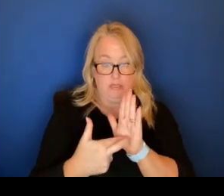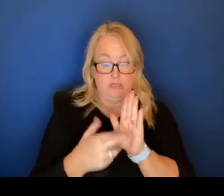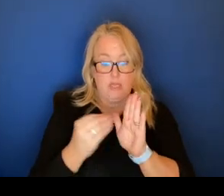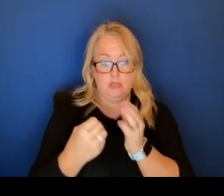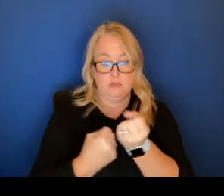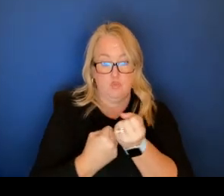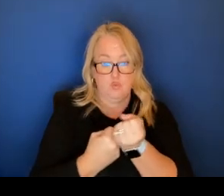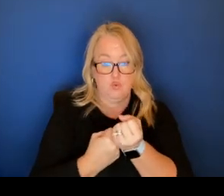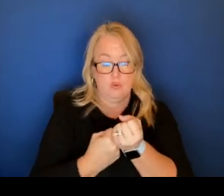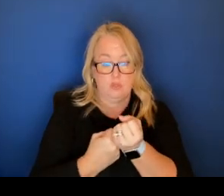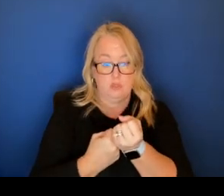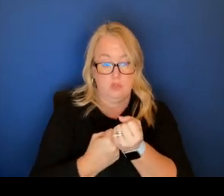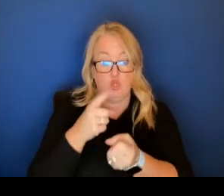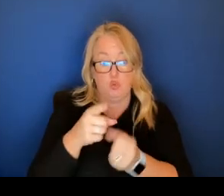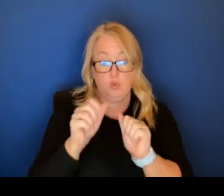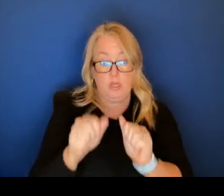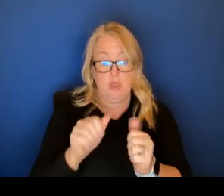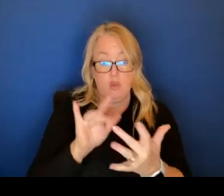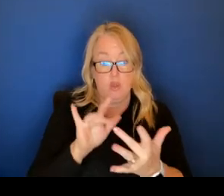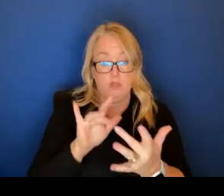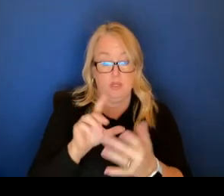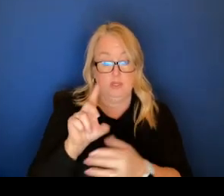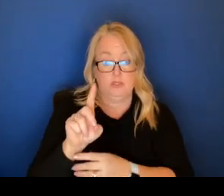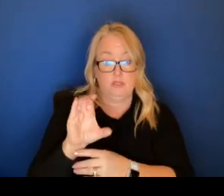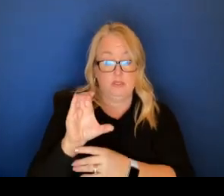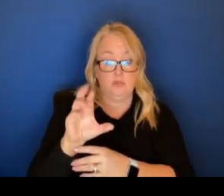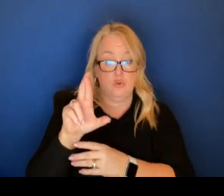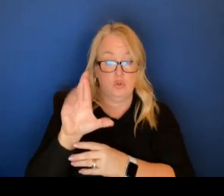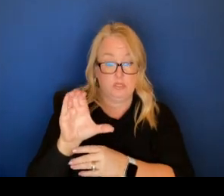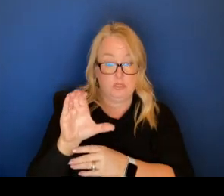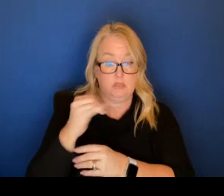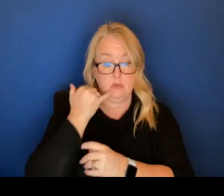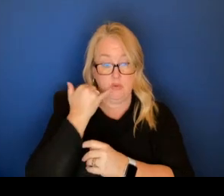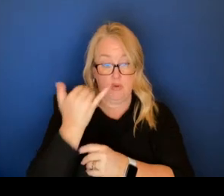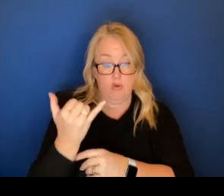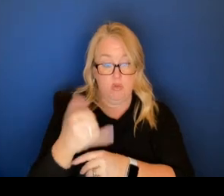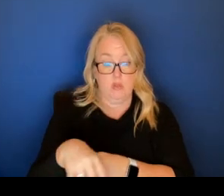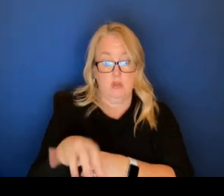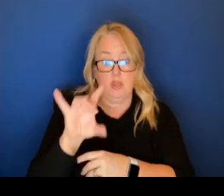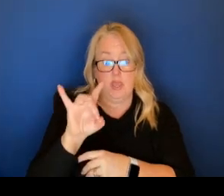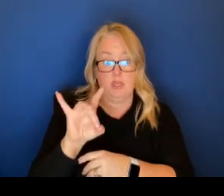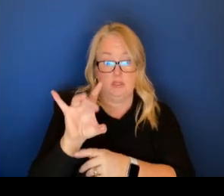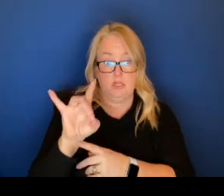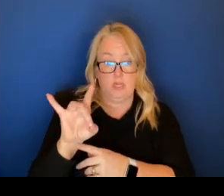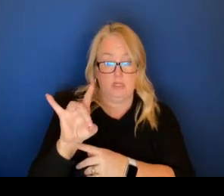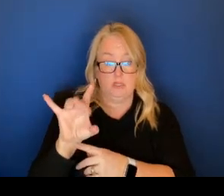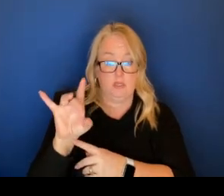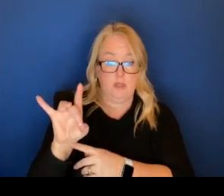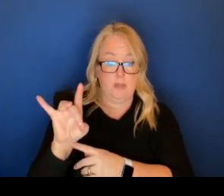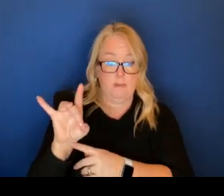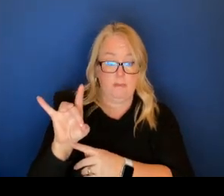support. You can reach the DCRC toll-free at